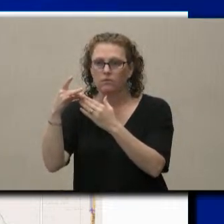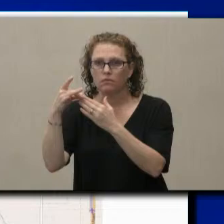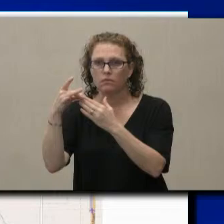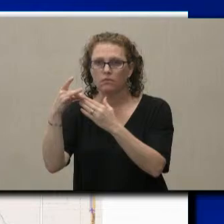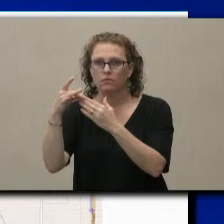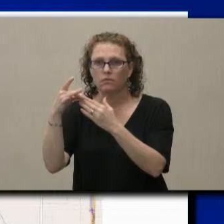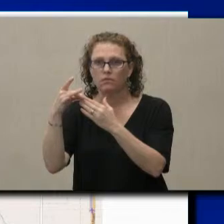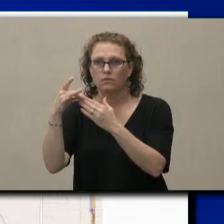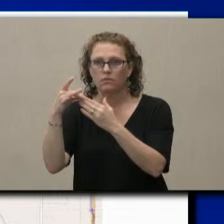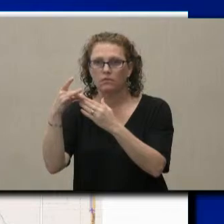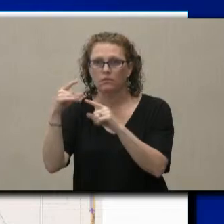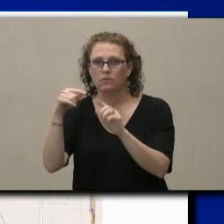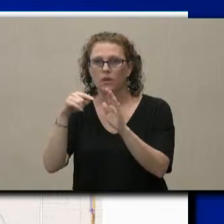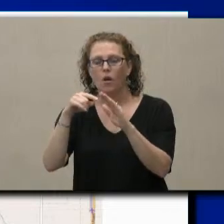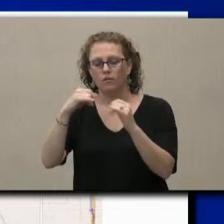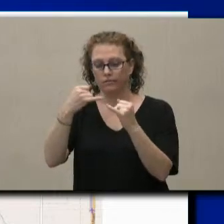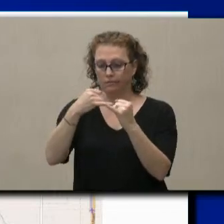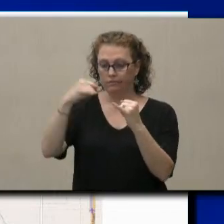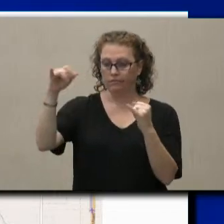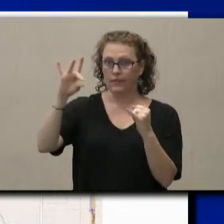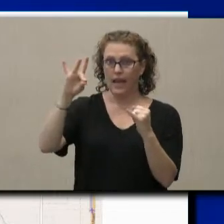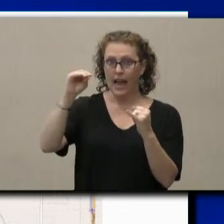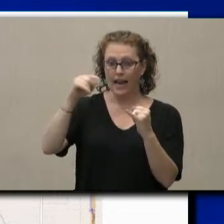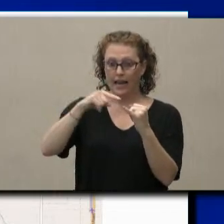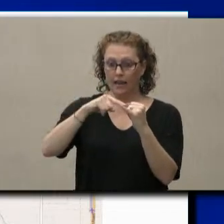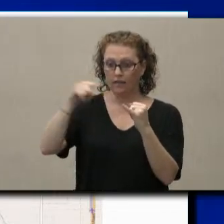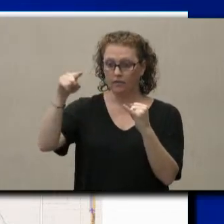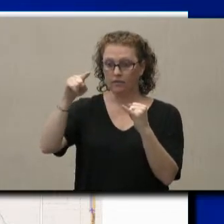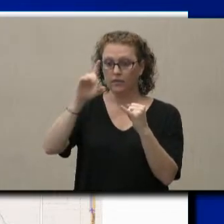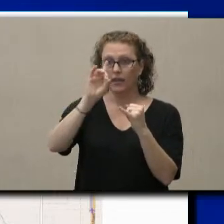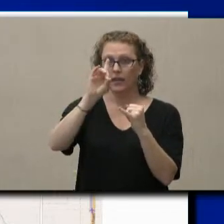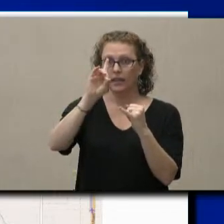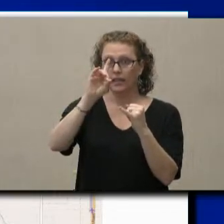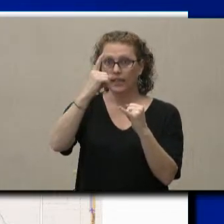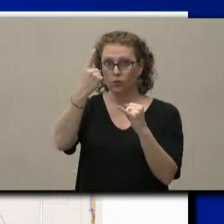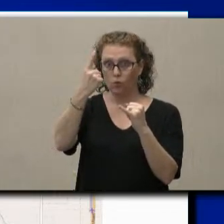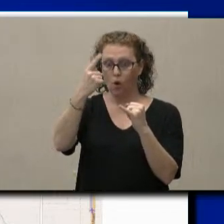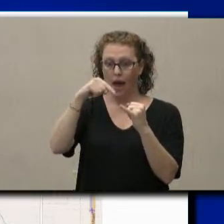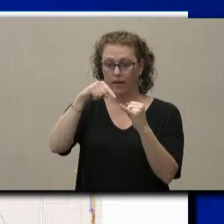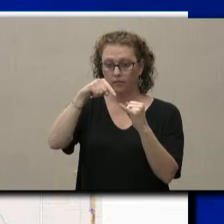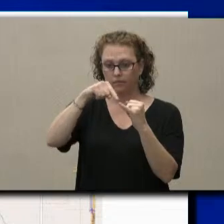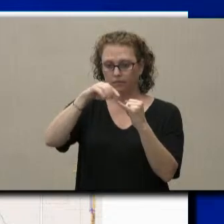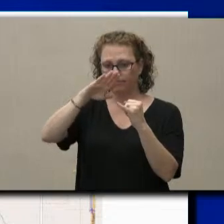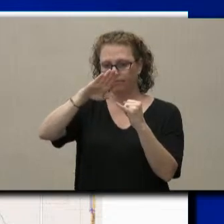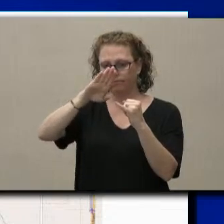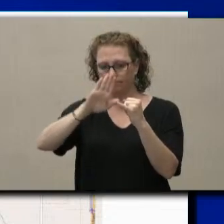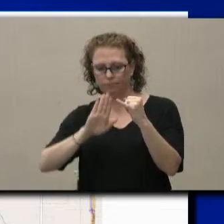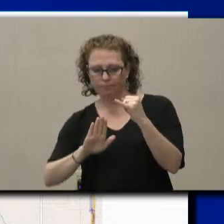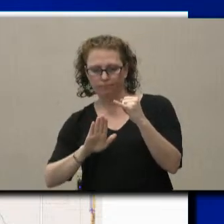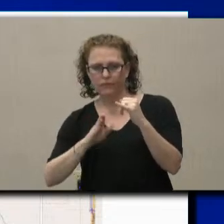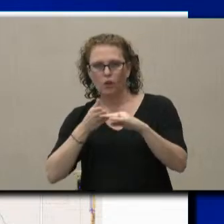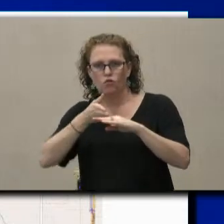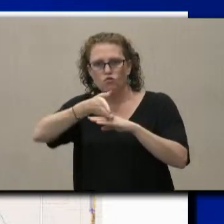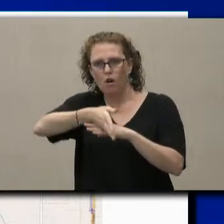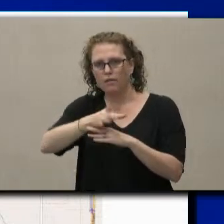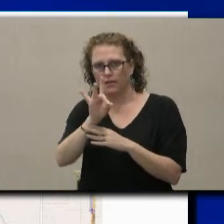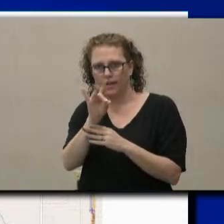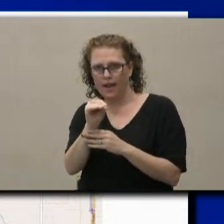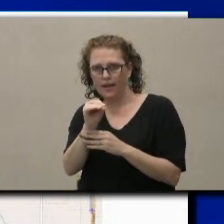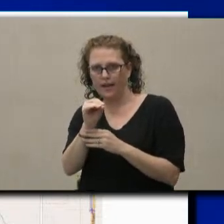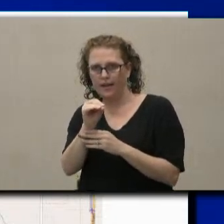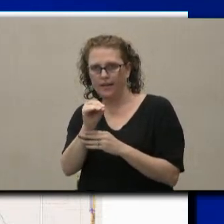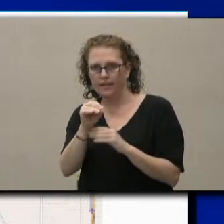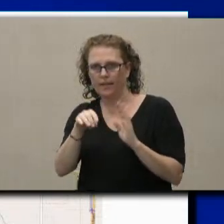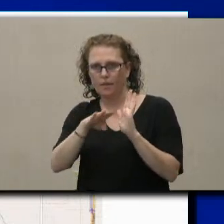the I-80 between Puta South and Nut Tree Road. And it kind of looks like the boot of Italy